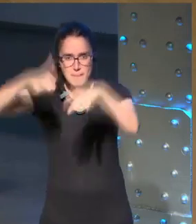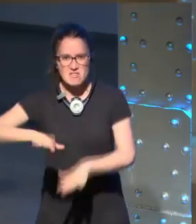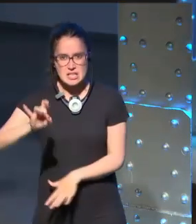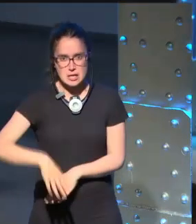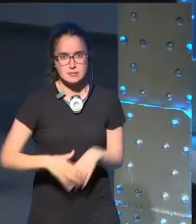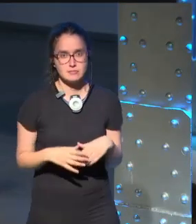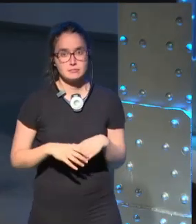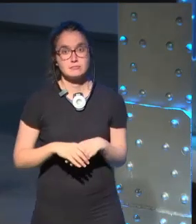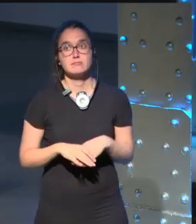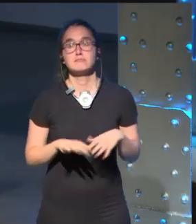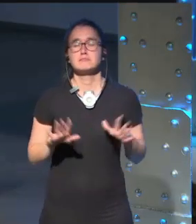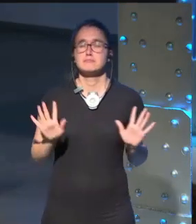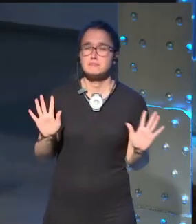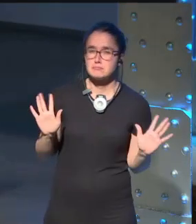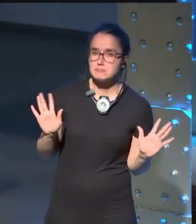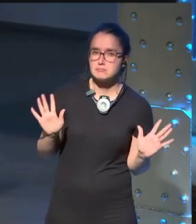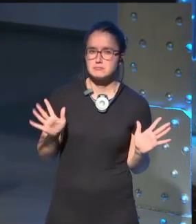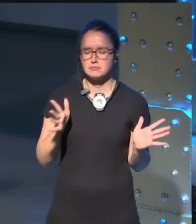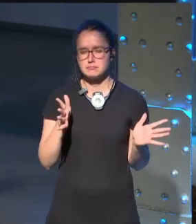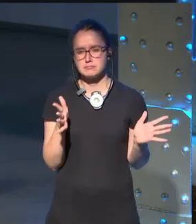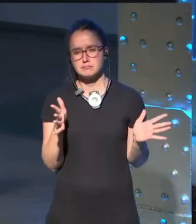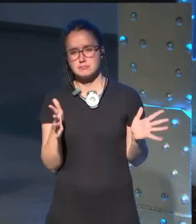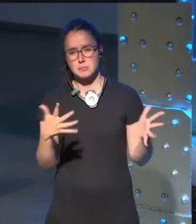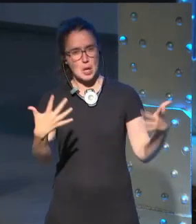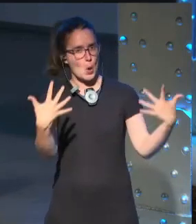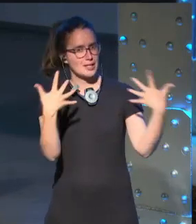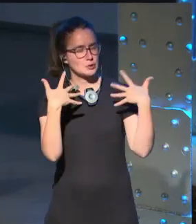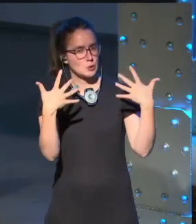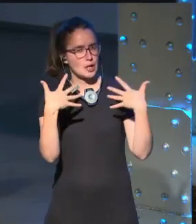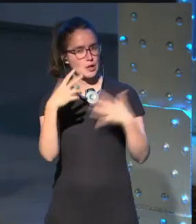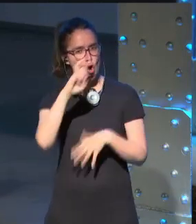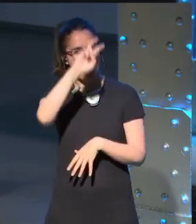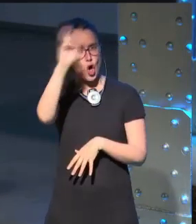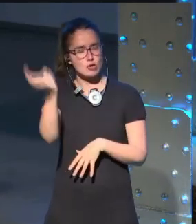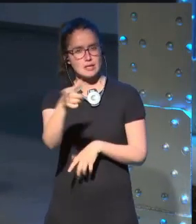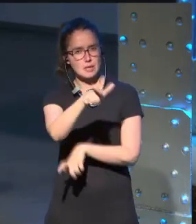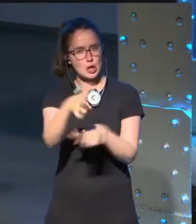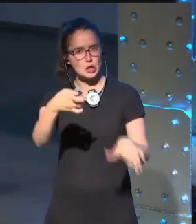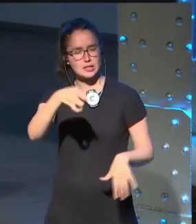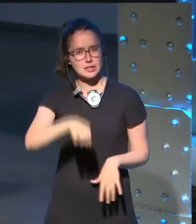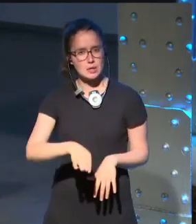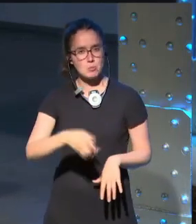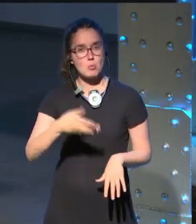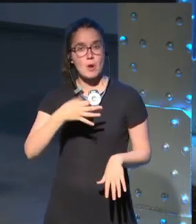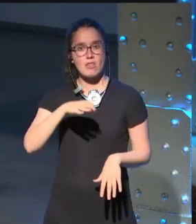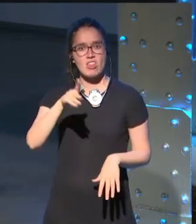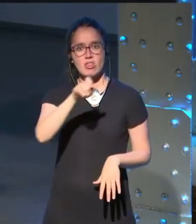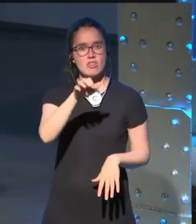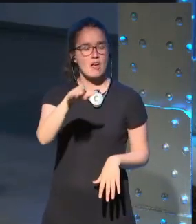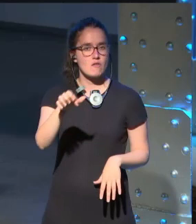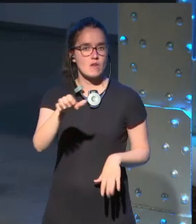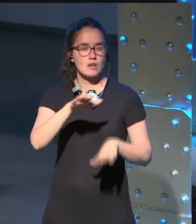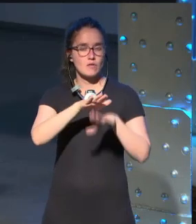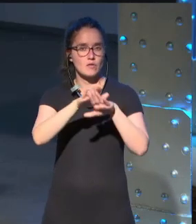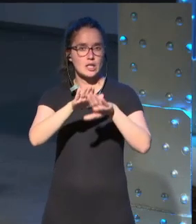That's been suggested by people that maybe Gurney could end up in maybe end up in